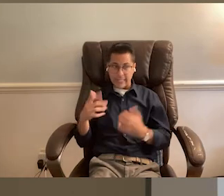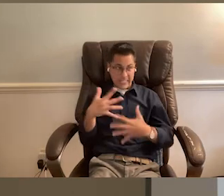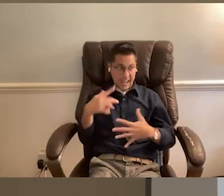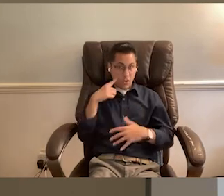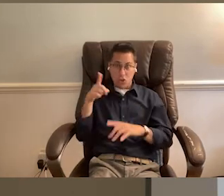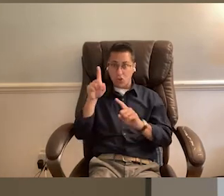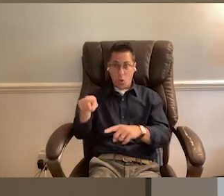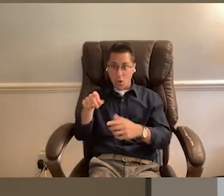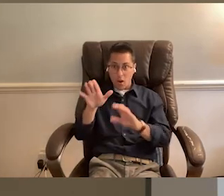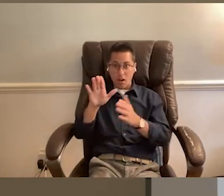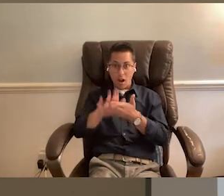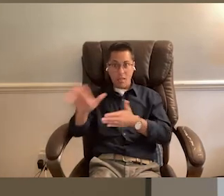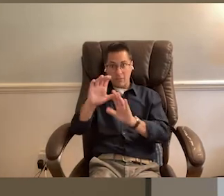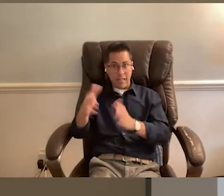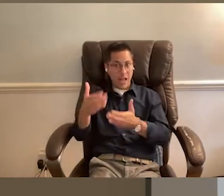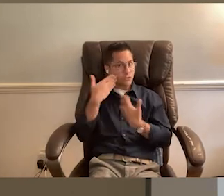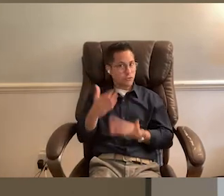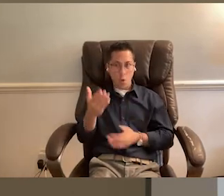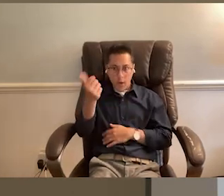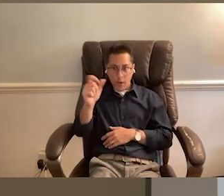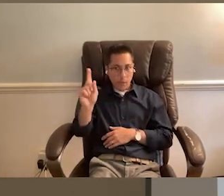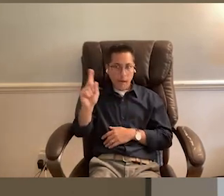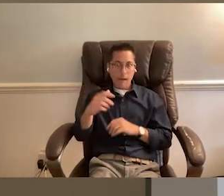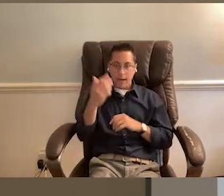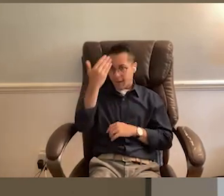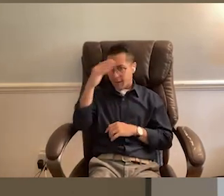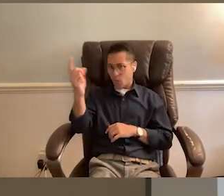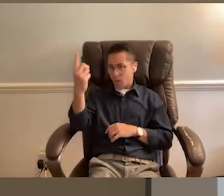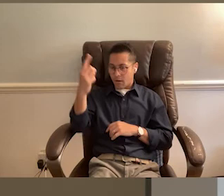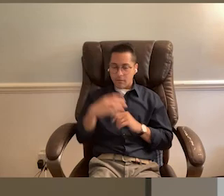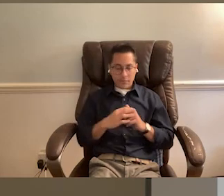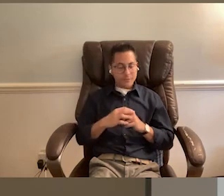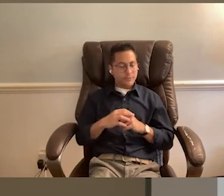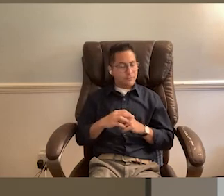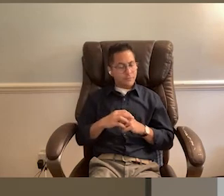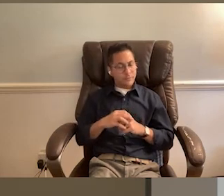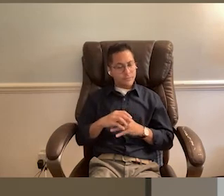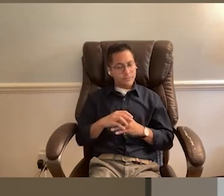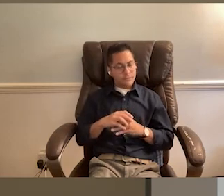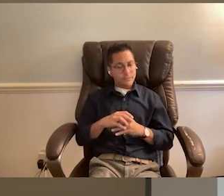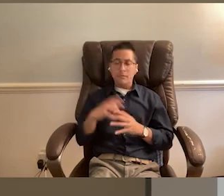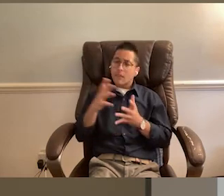Monday. And they can just hang out, and then that person gets more involvement with our program.